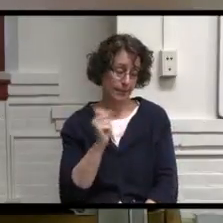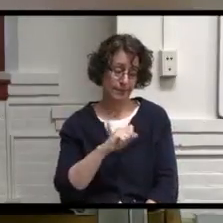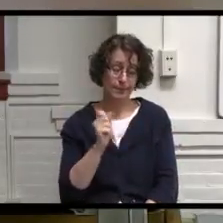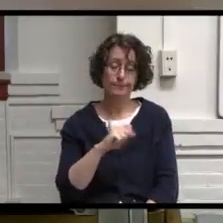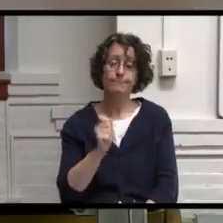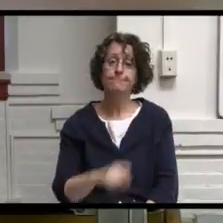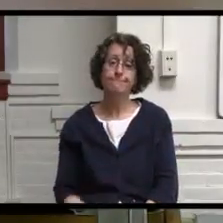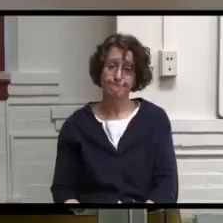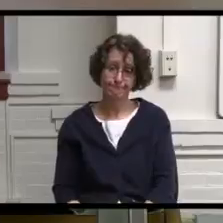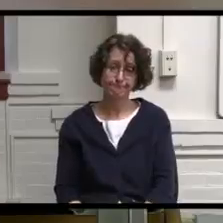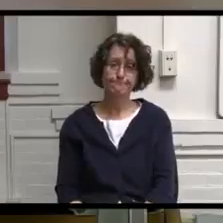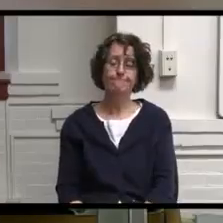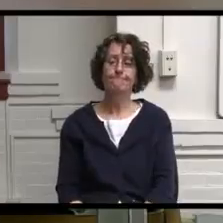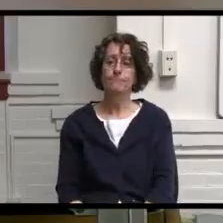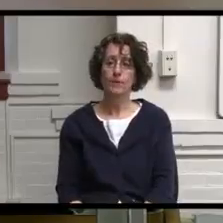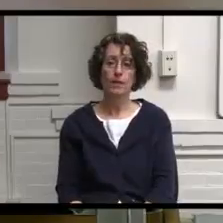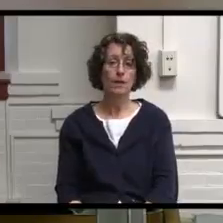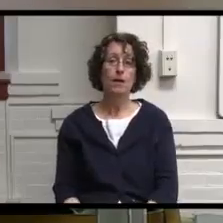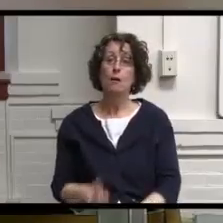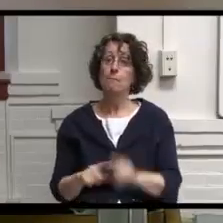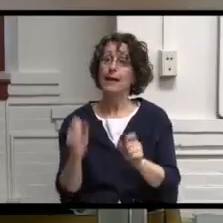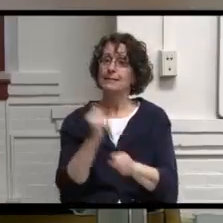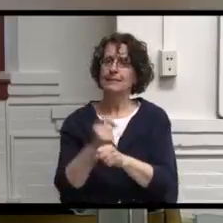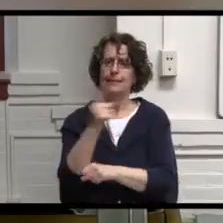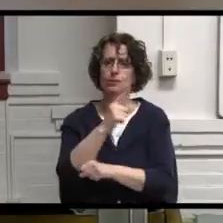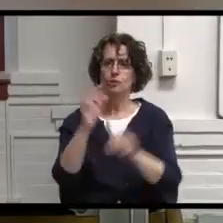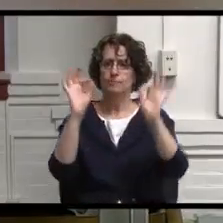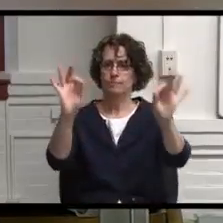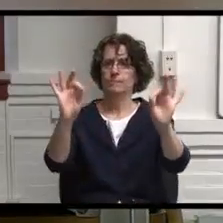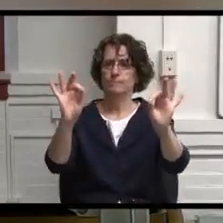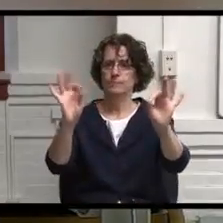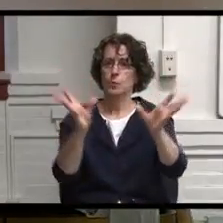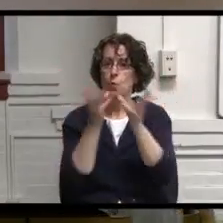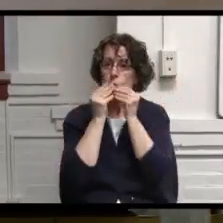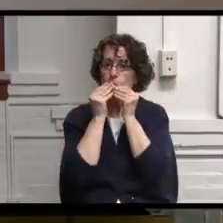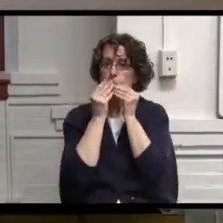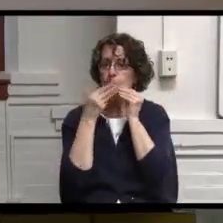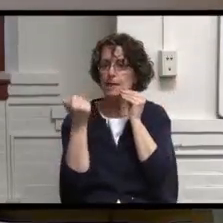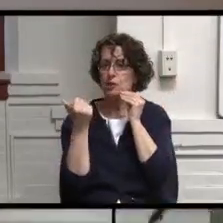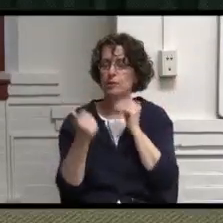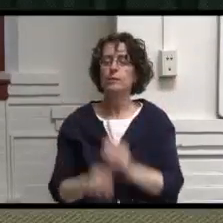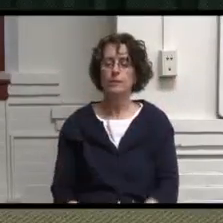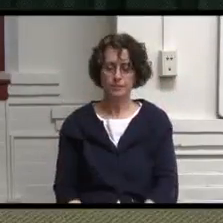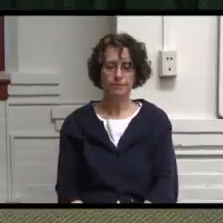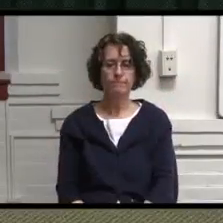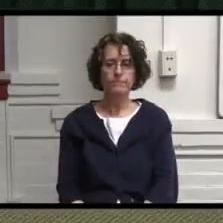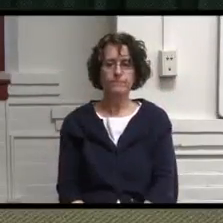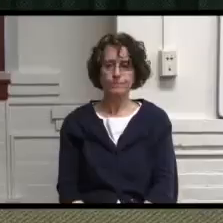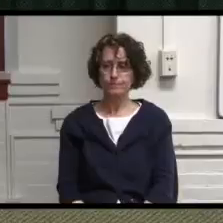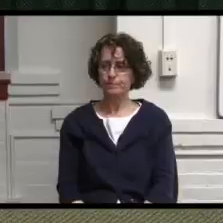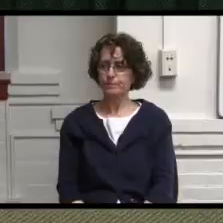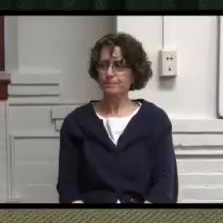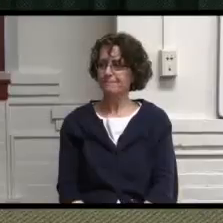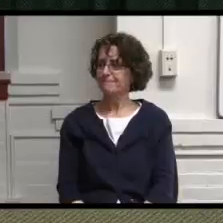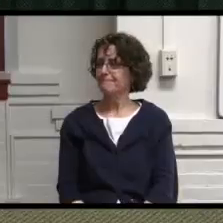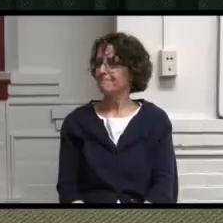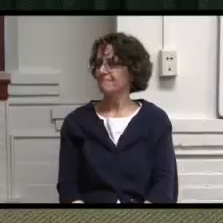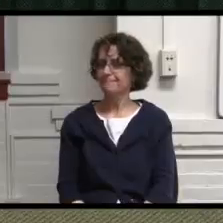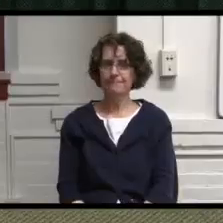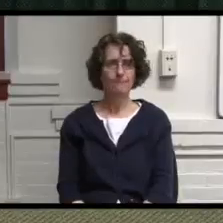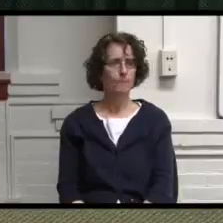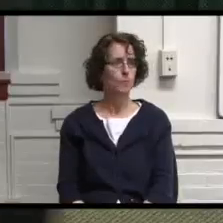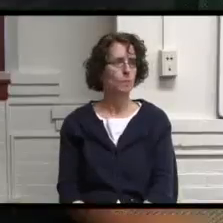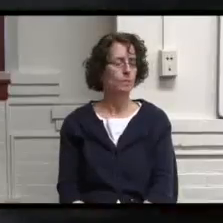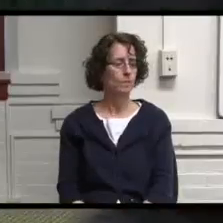water. Yes, but a year from now we won't be able to say that. There you go. Thank you, Thank you very Carol. much. Okay, I